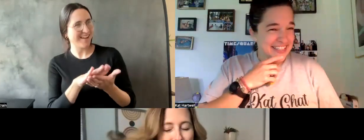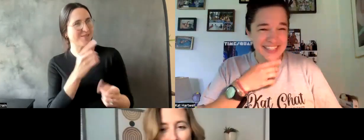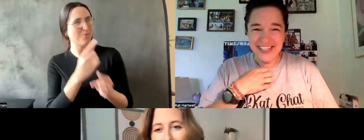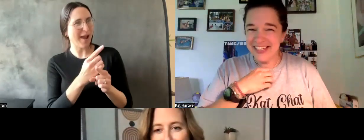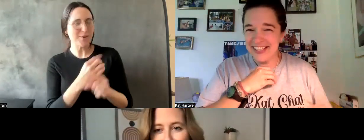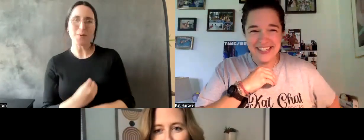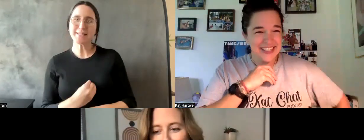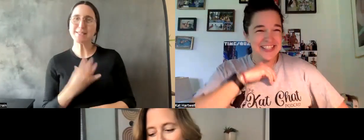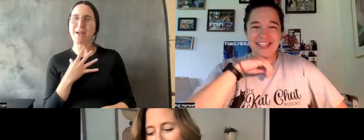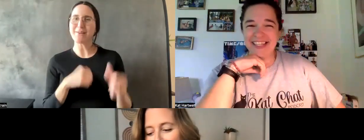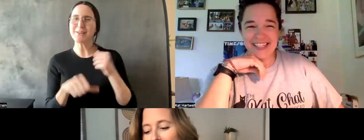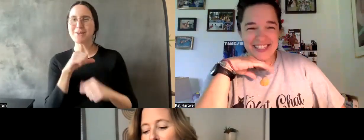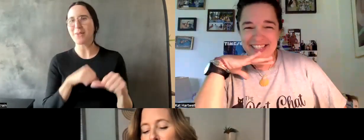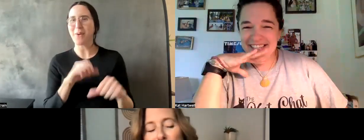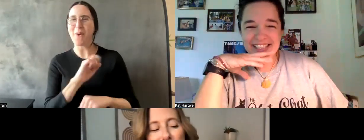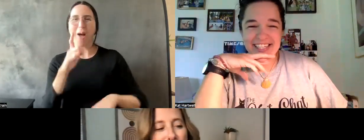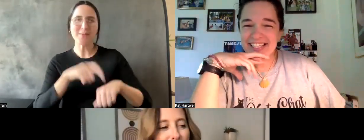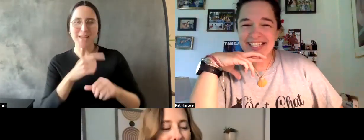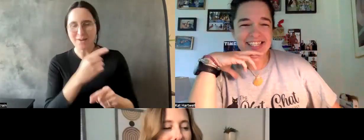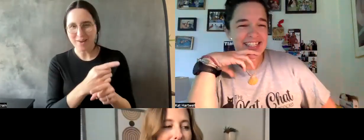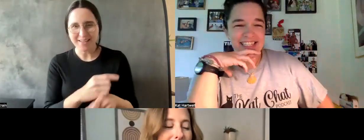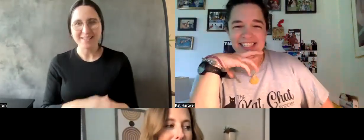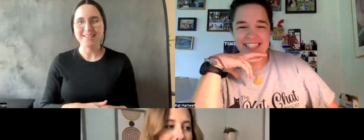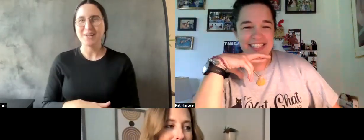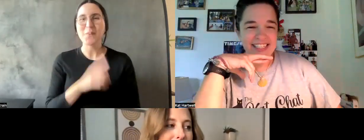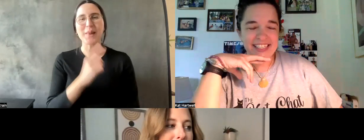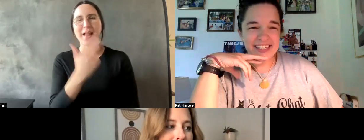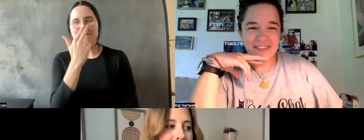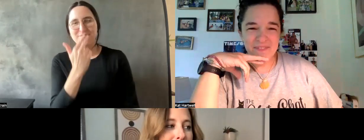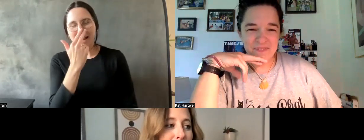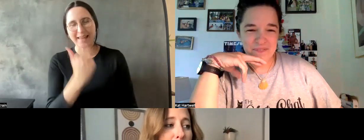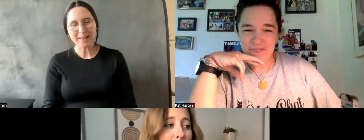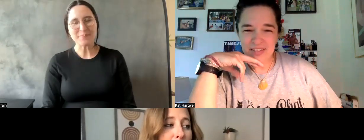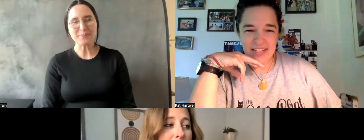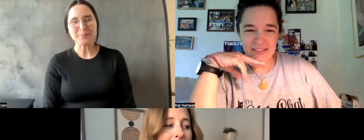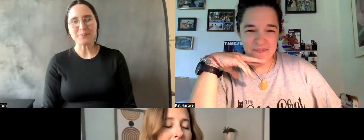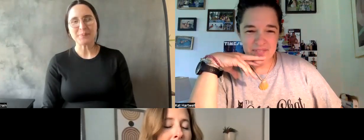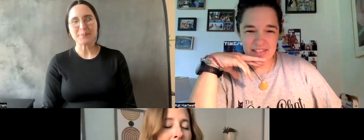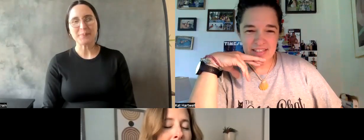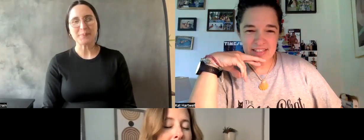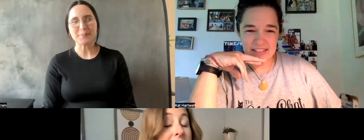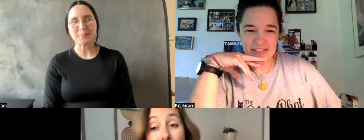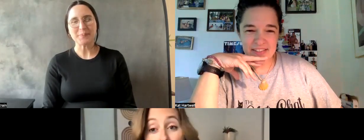inspiring people all the time with this stuff. It's so funny. So with